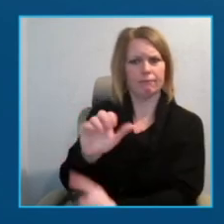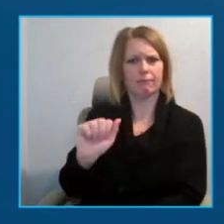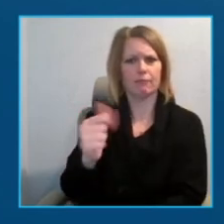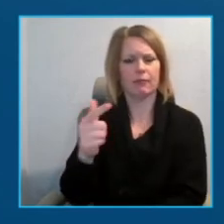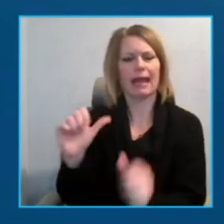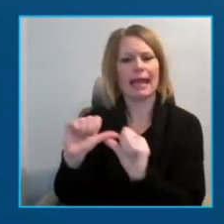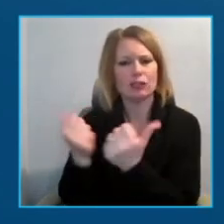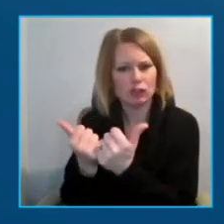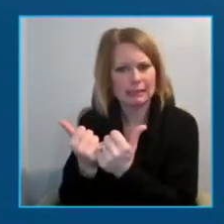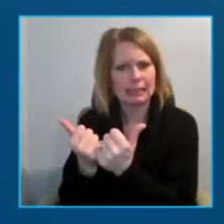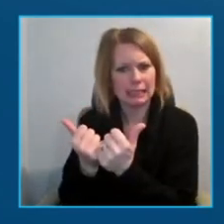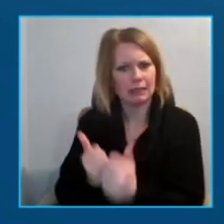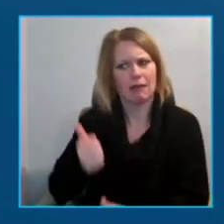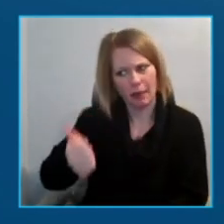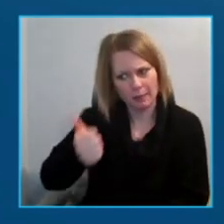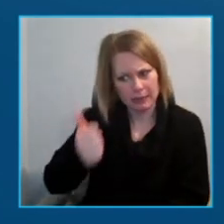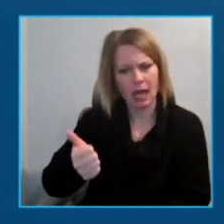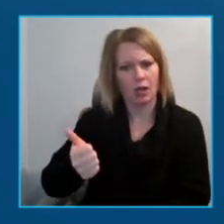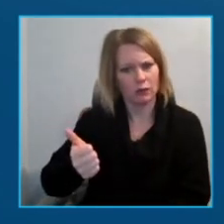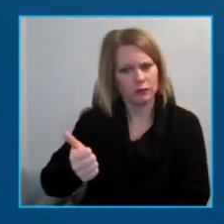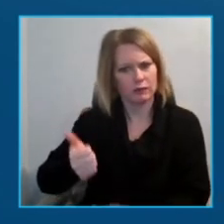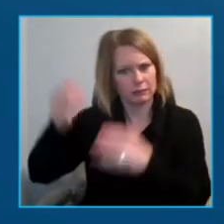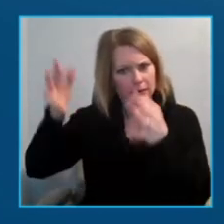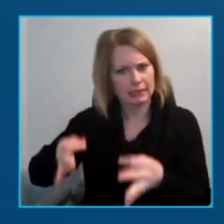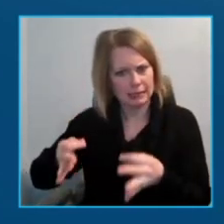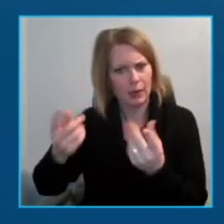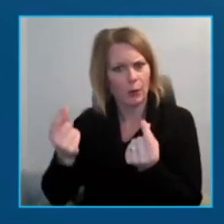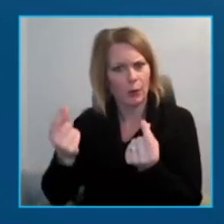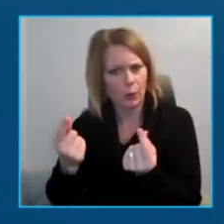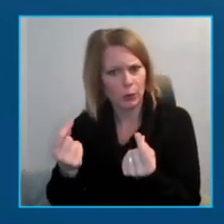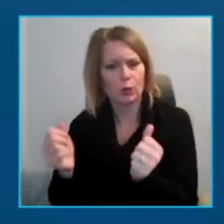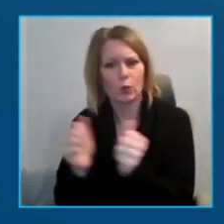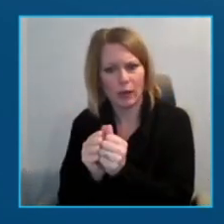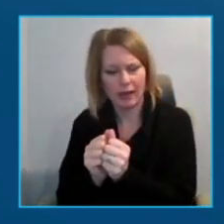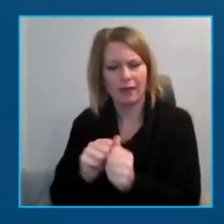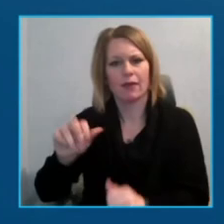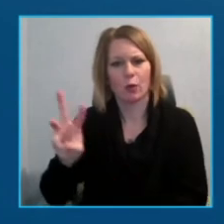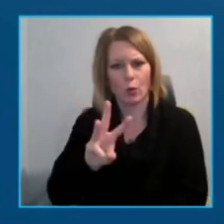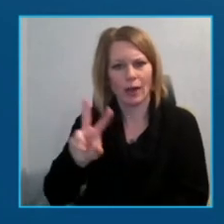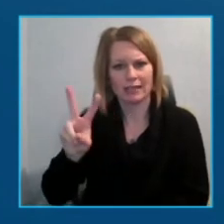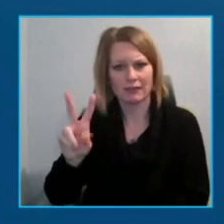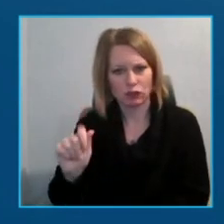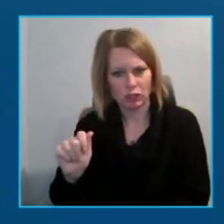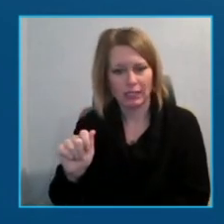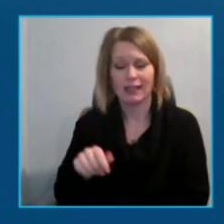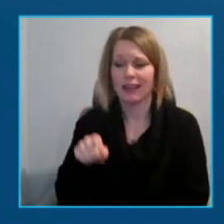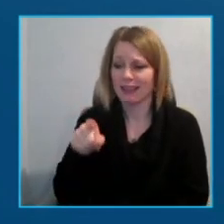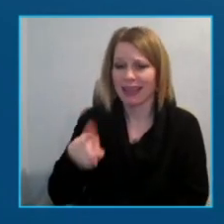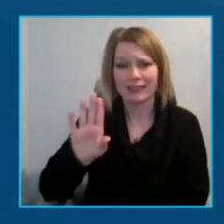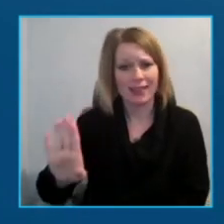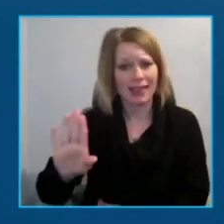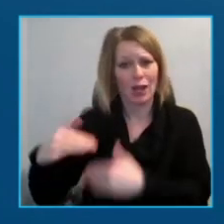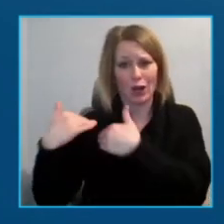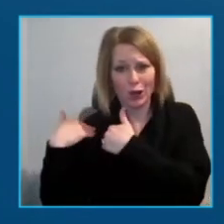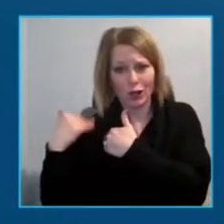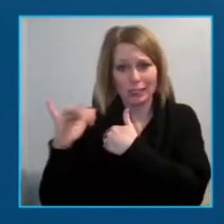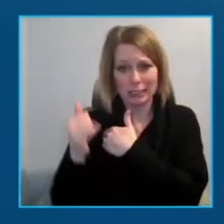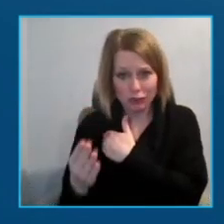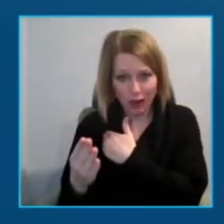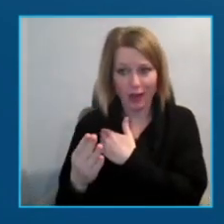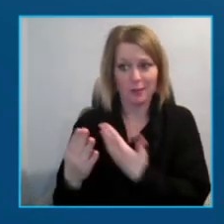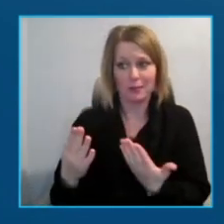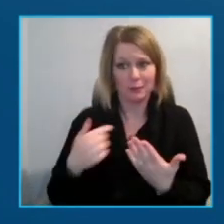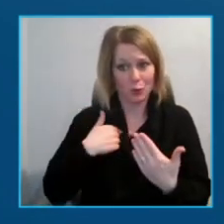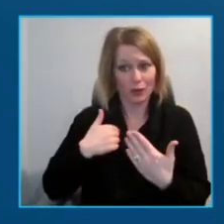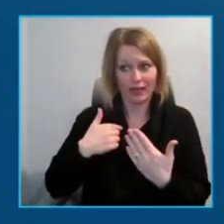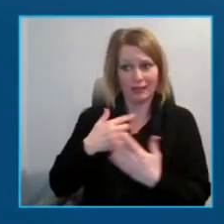like rest with the people of West Virginia who are on that committee. That is their job. That is the task that we are giving them. And